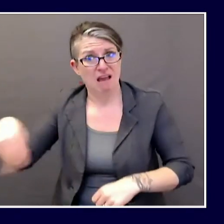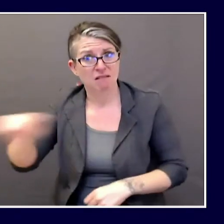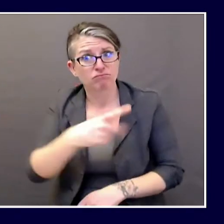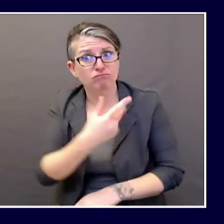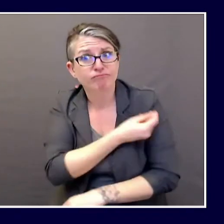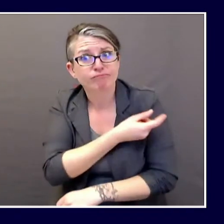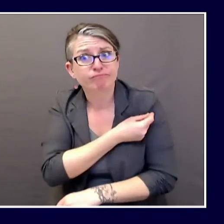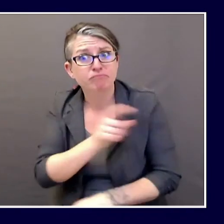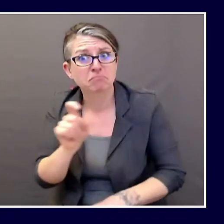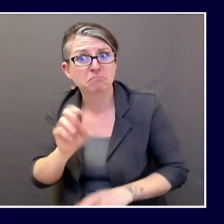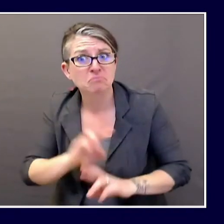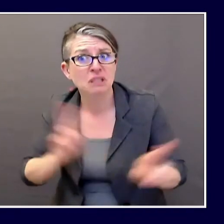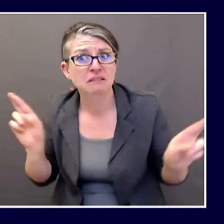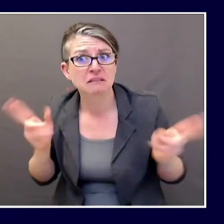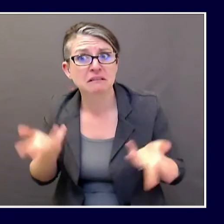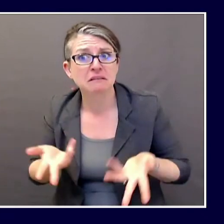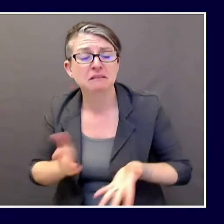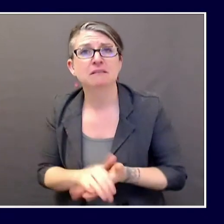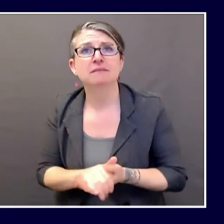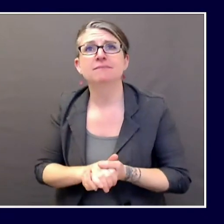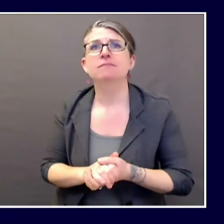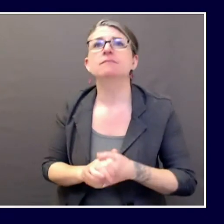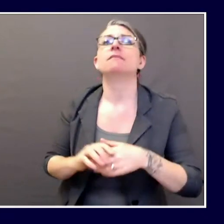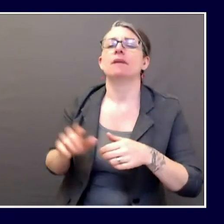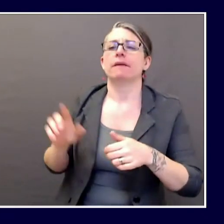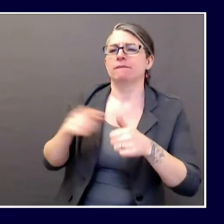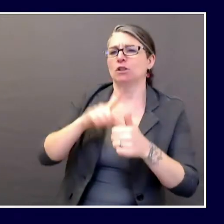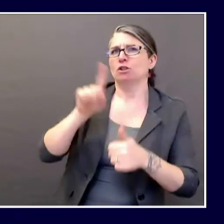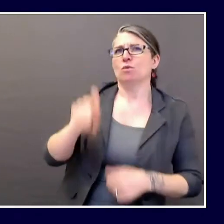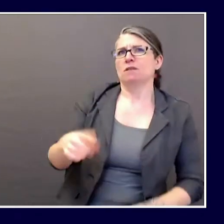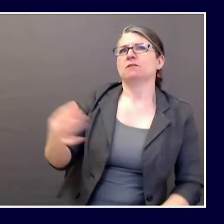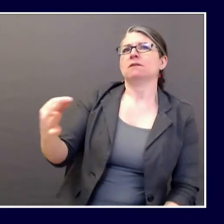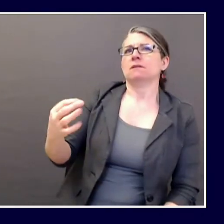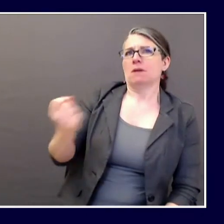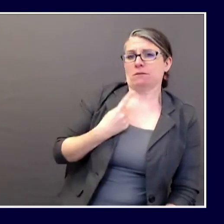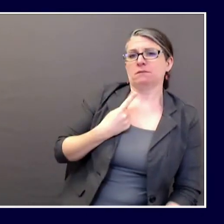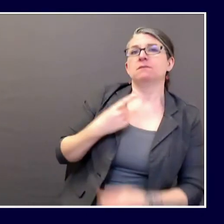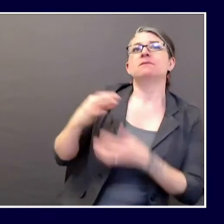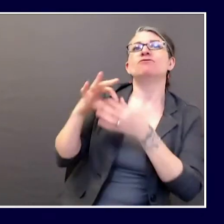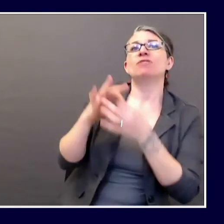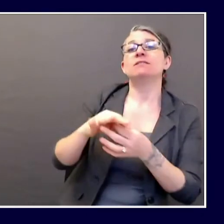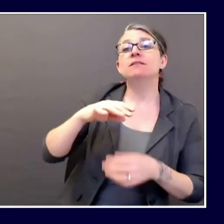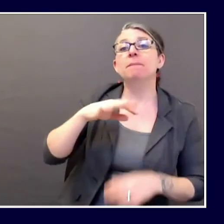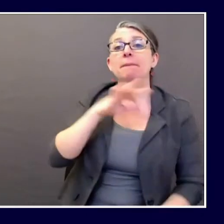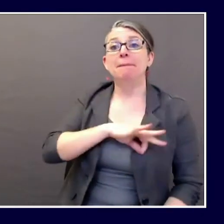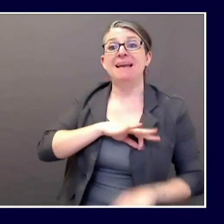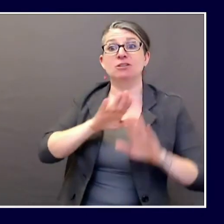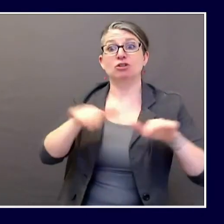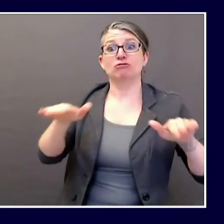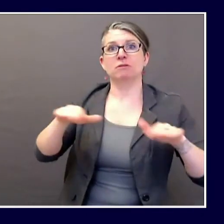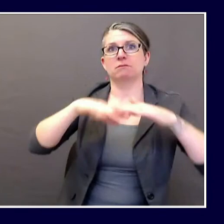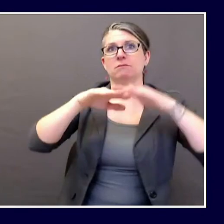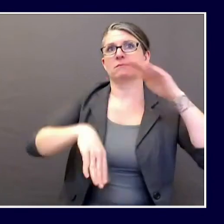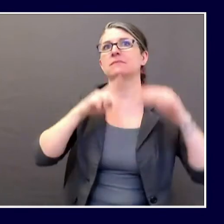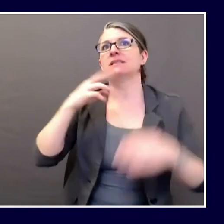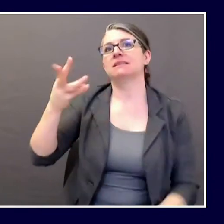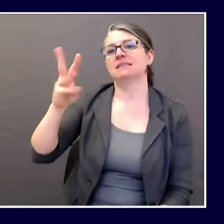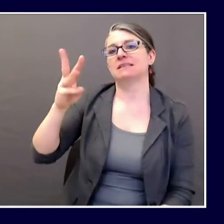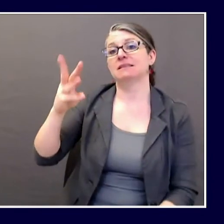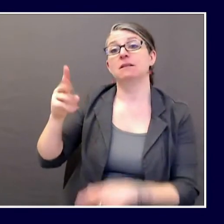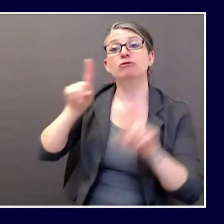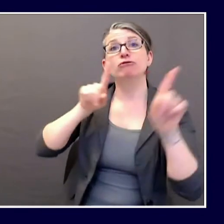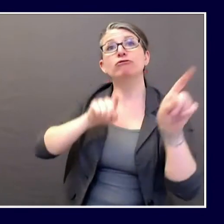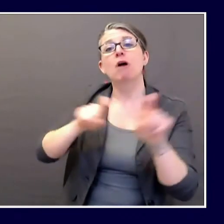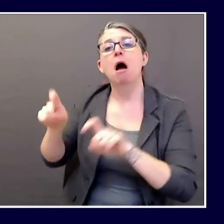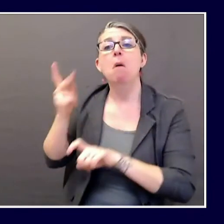individuals in Maine who, those under 16, who have been enrolled in the Moderna trial. They may be, there may not be. I don't have that